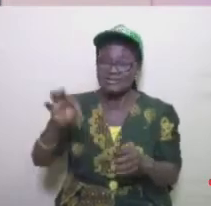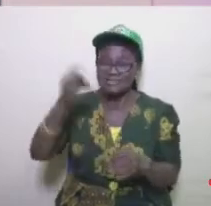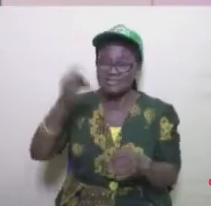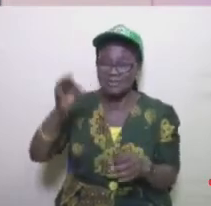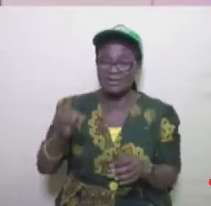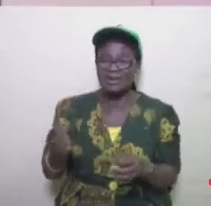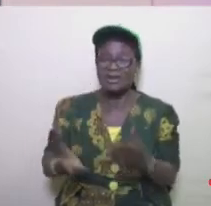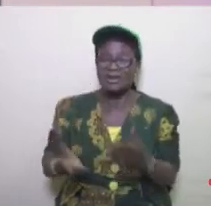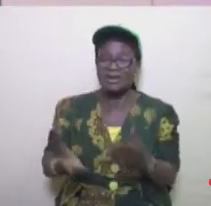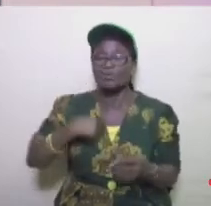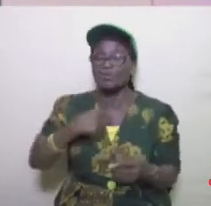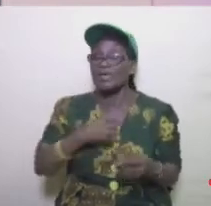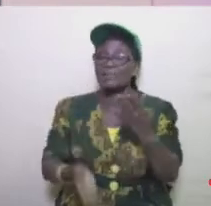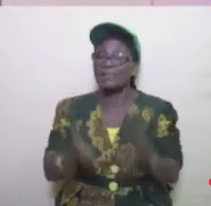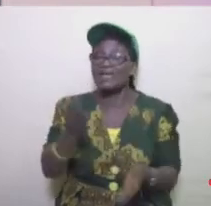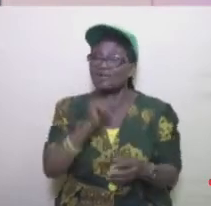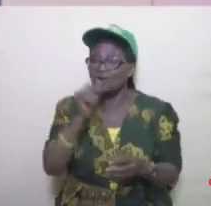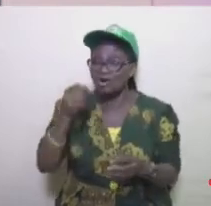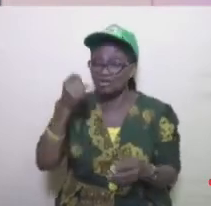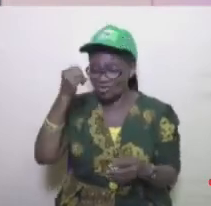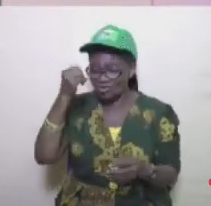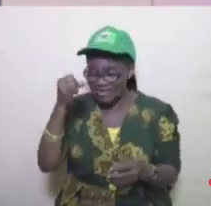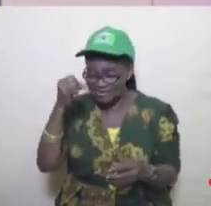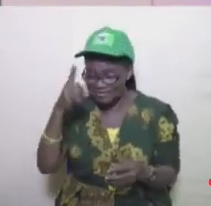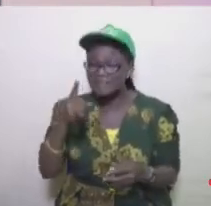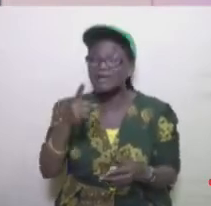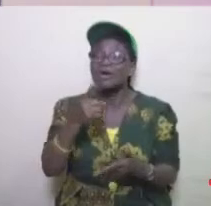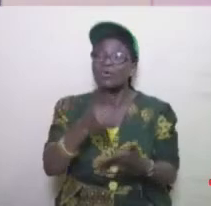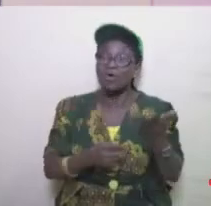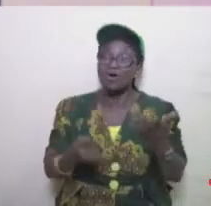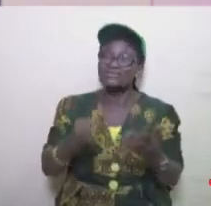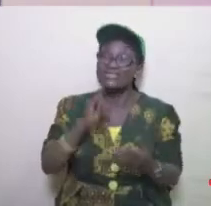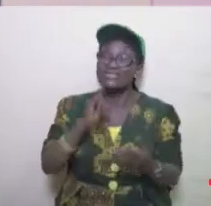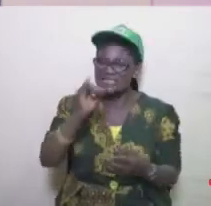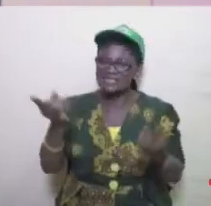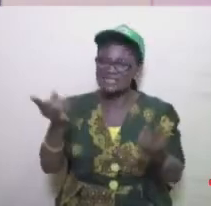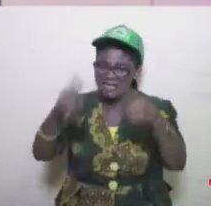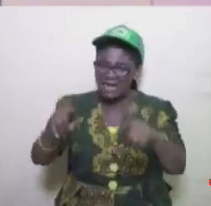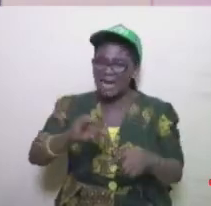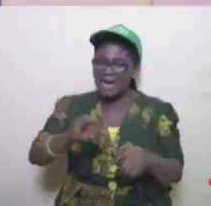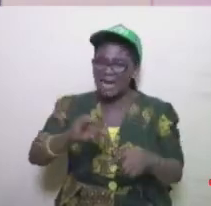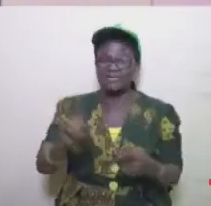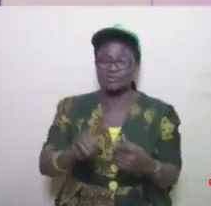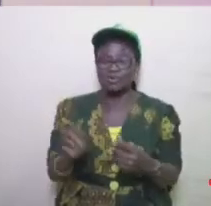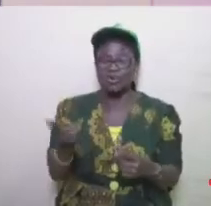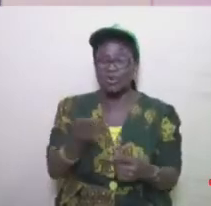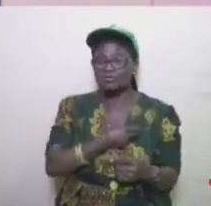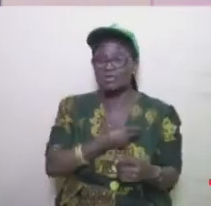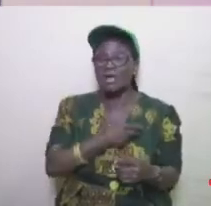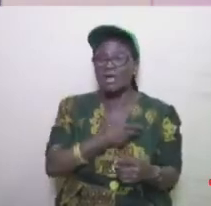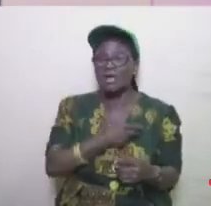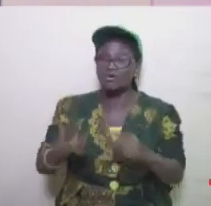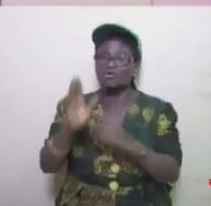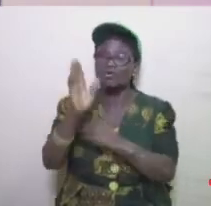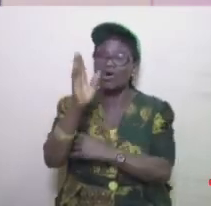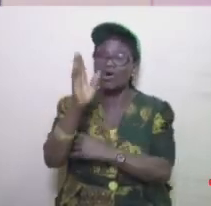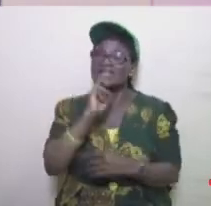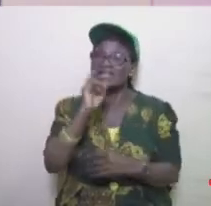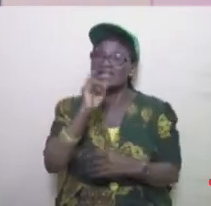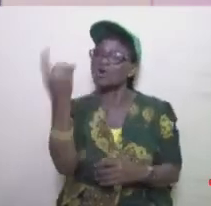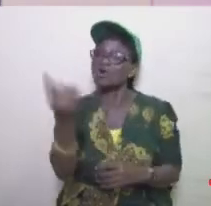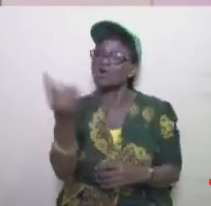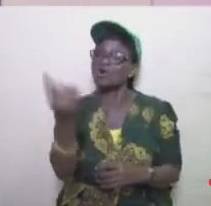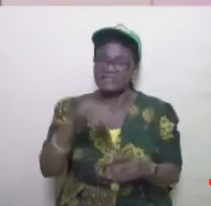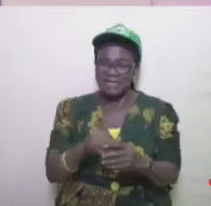my conclusion, what is happening to us. But the Lord is always in control.